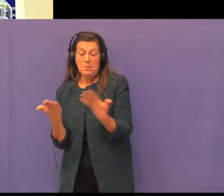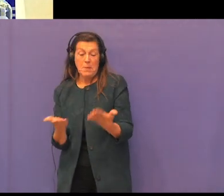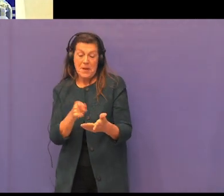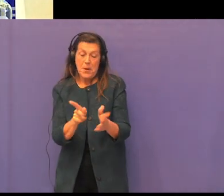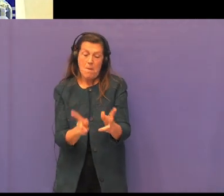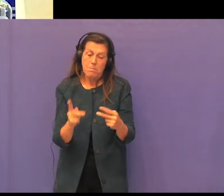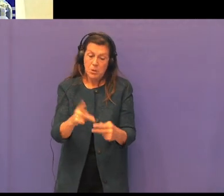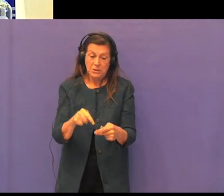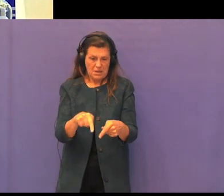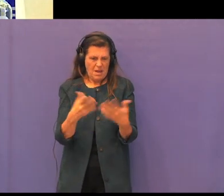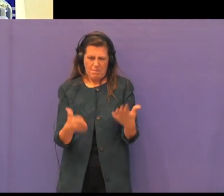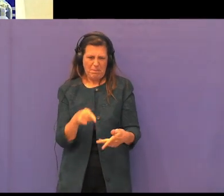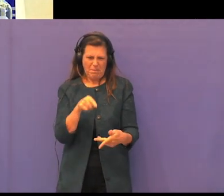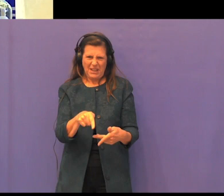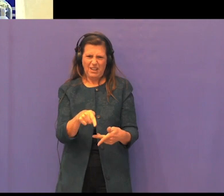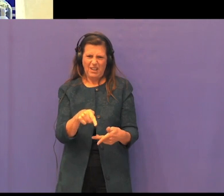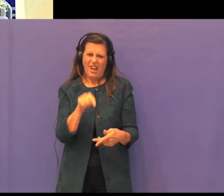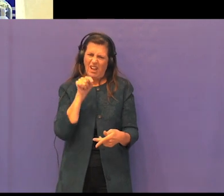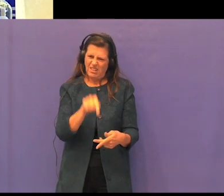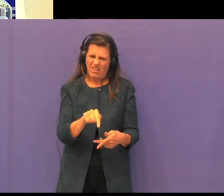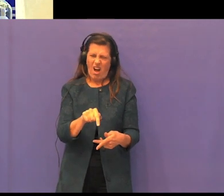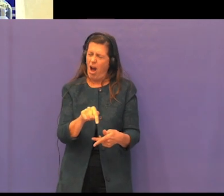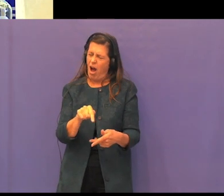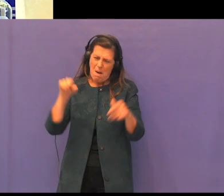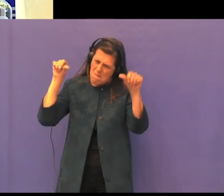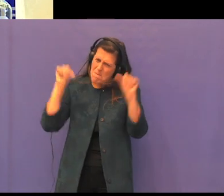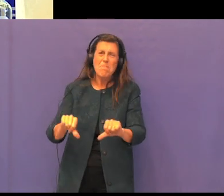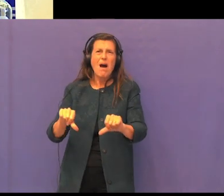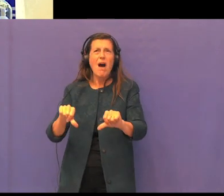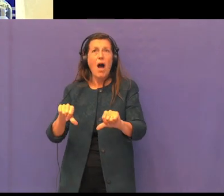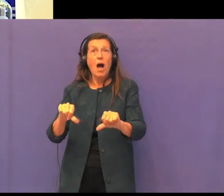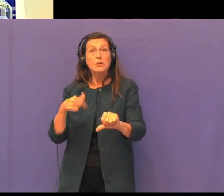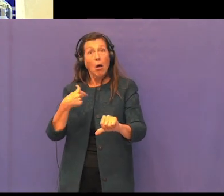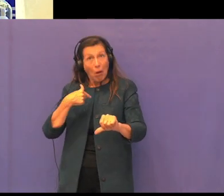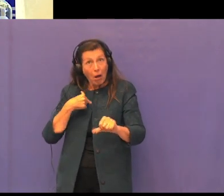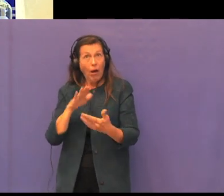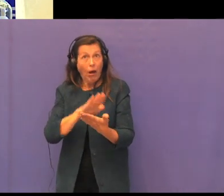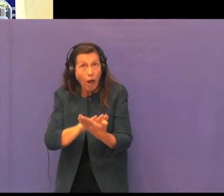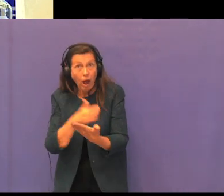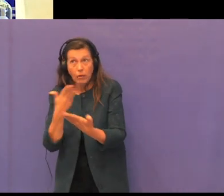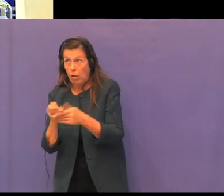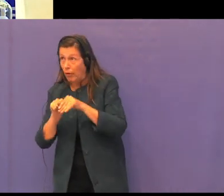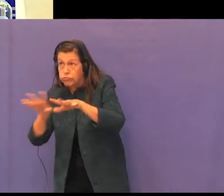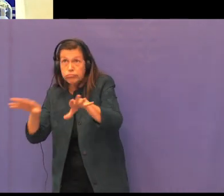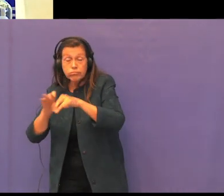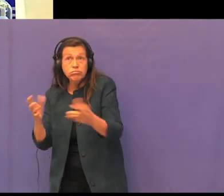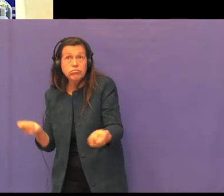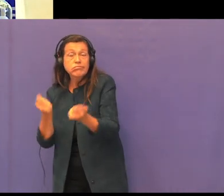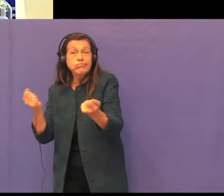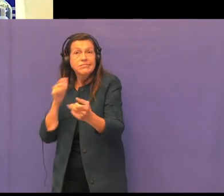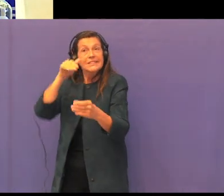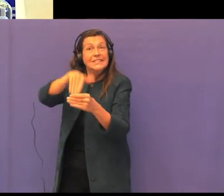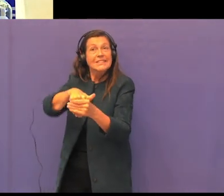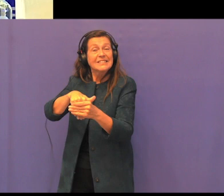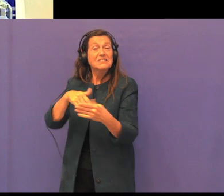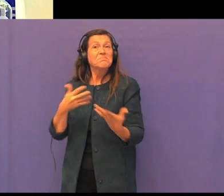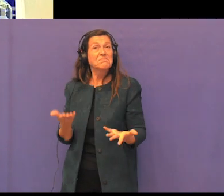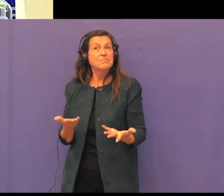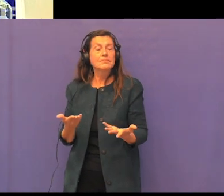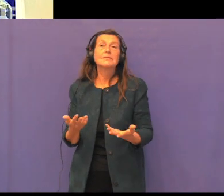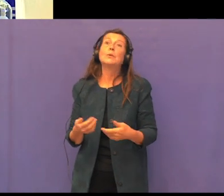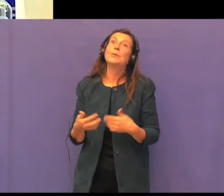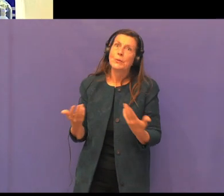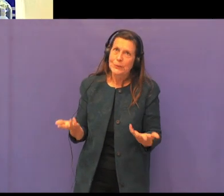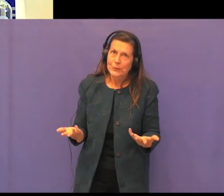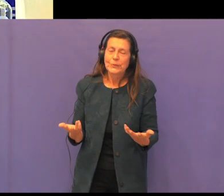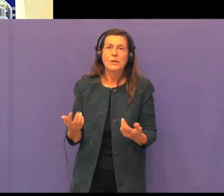it's raised the question of agency, and I'm always asked this very, very, very understandably so. Do you really expect me as a translator